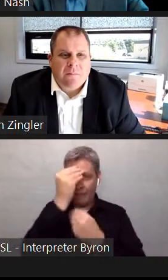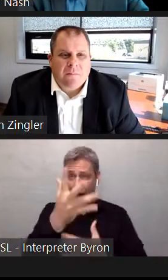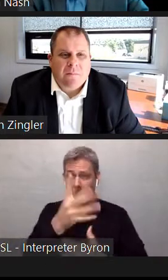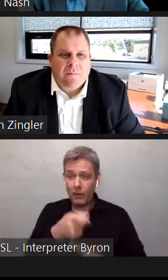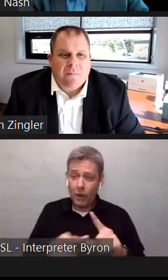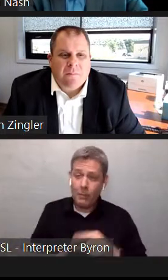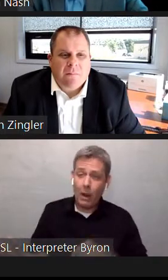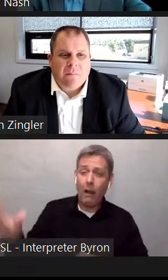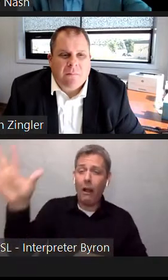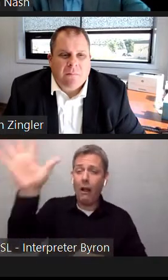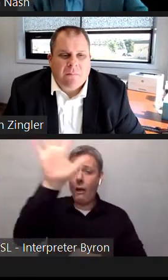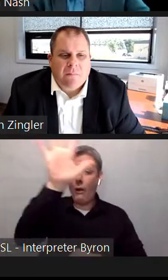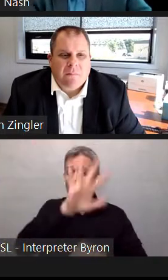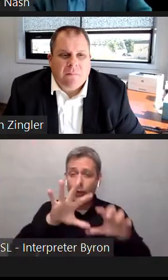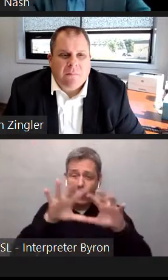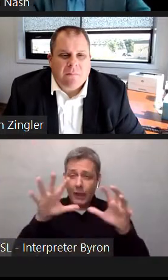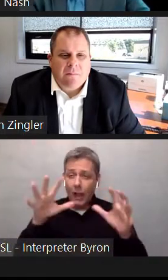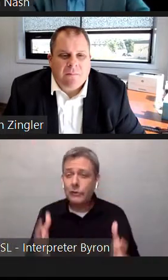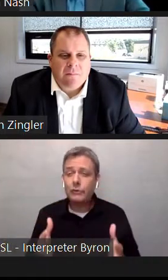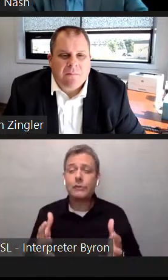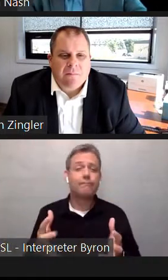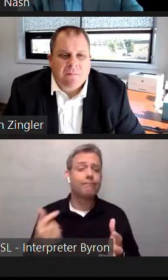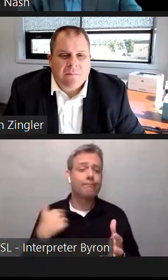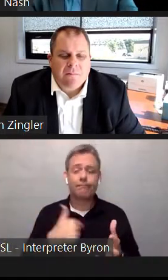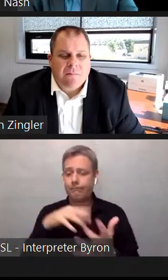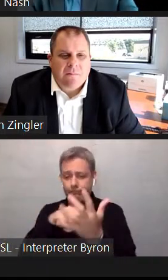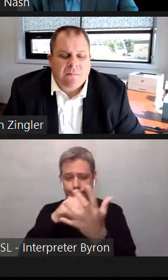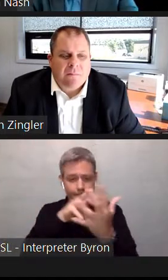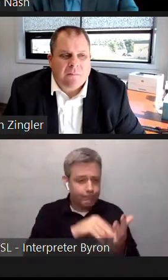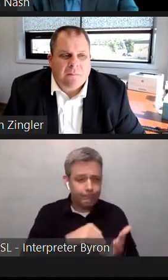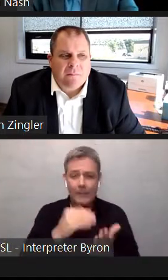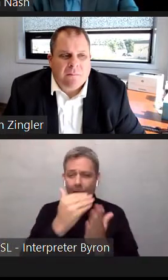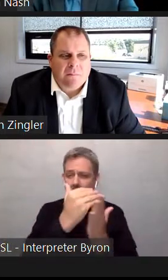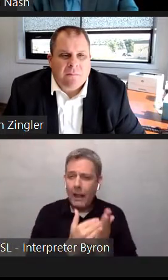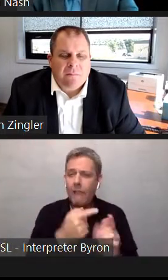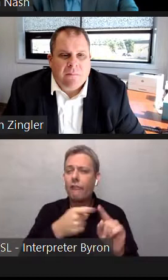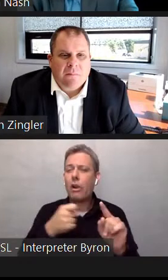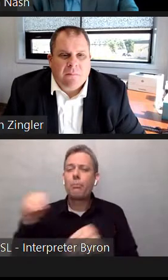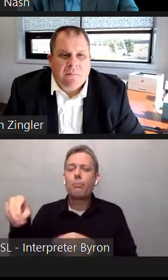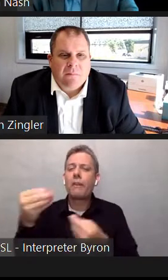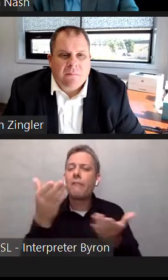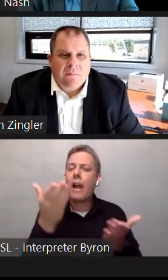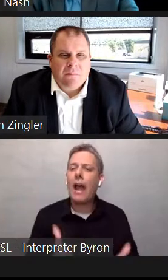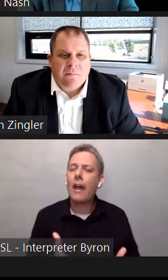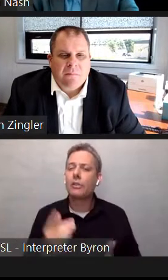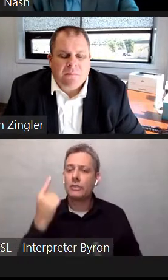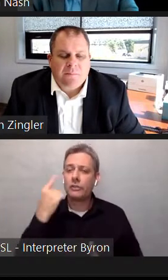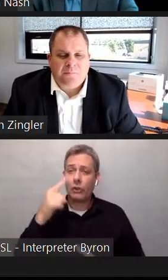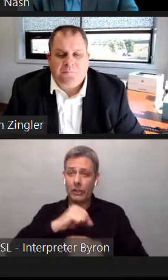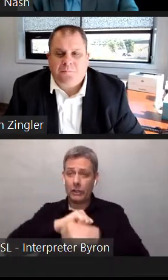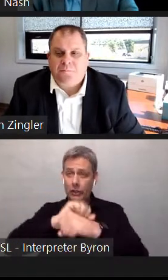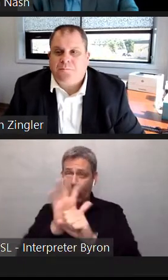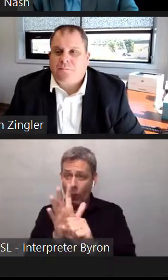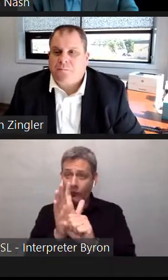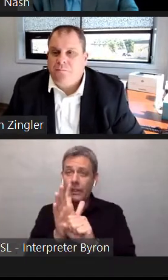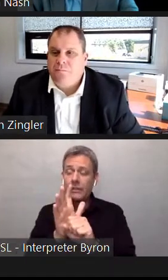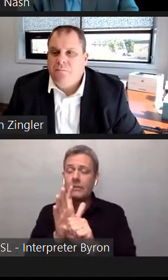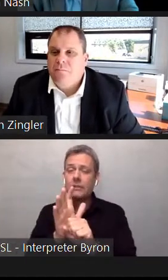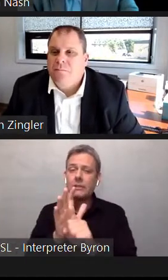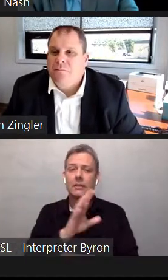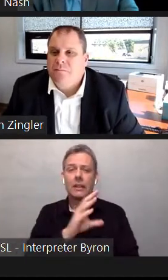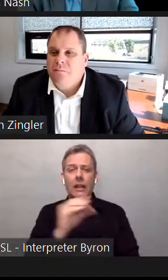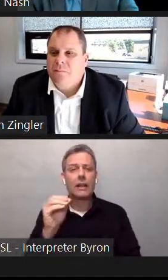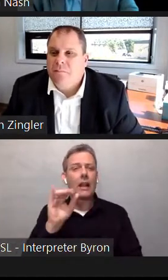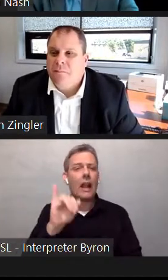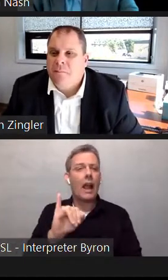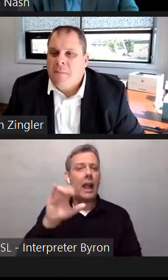and some incredible stories and lessons from providers for COVID-19 and the IDD population,